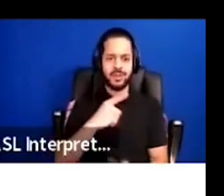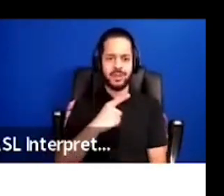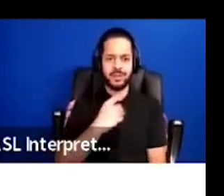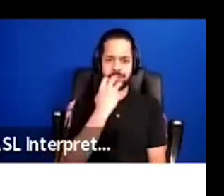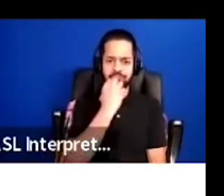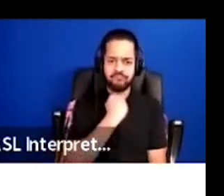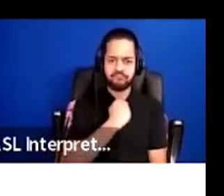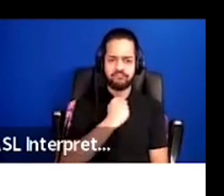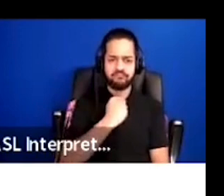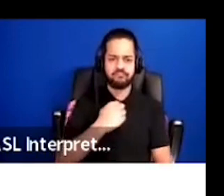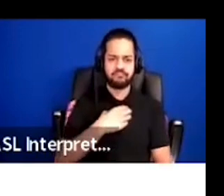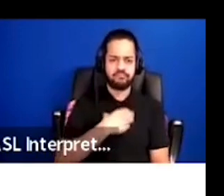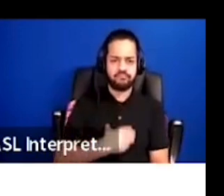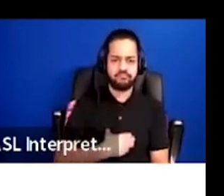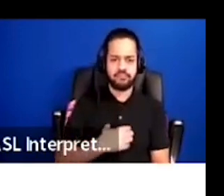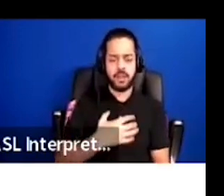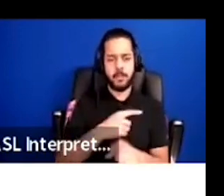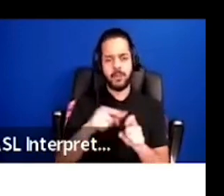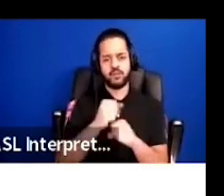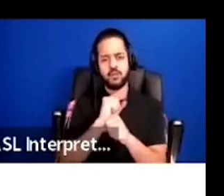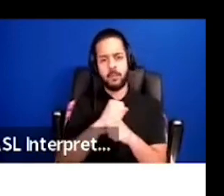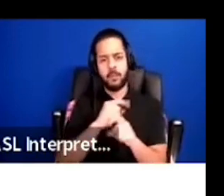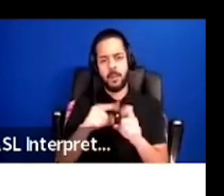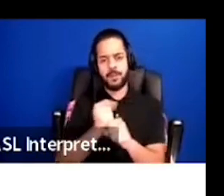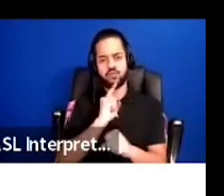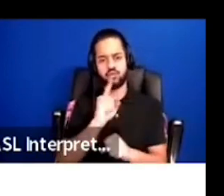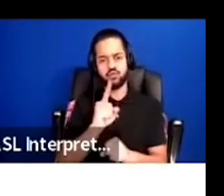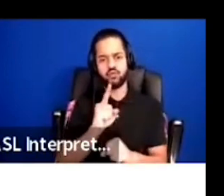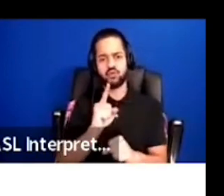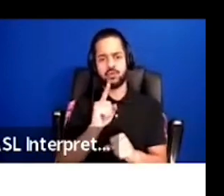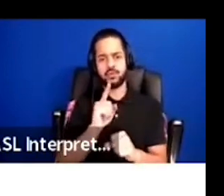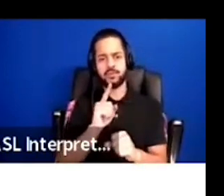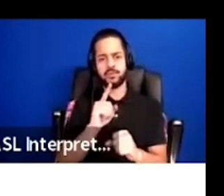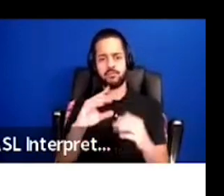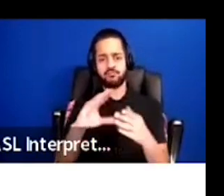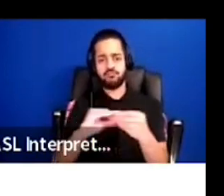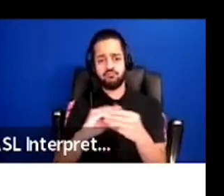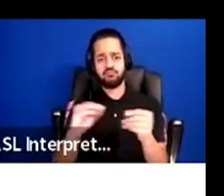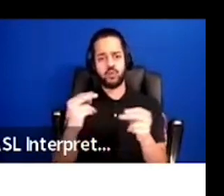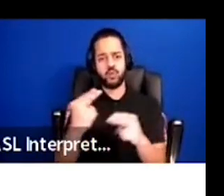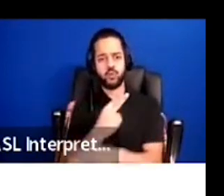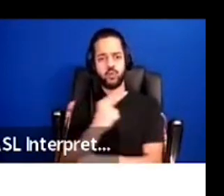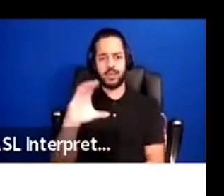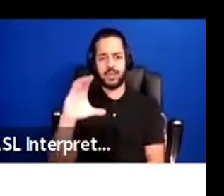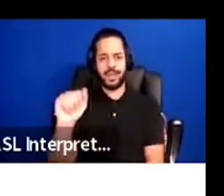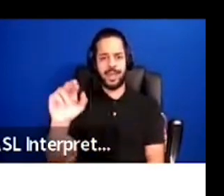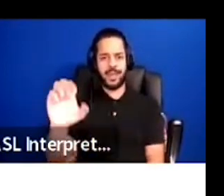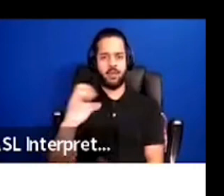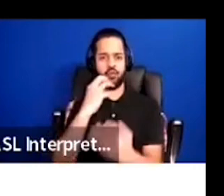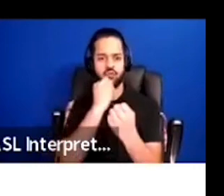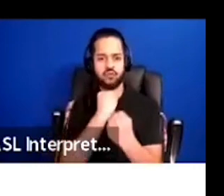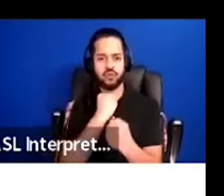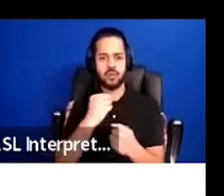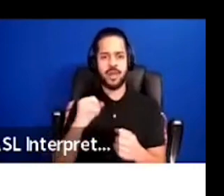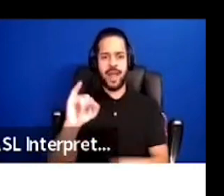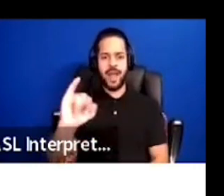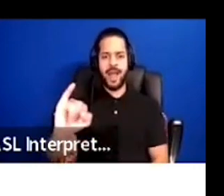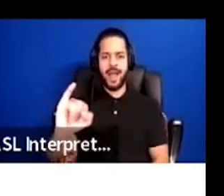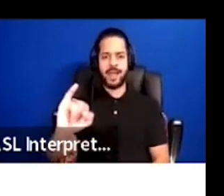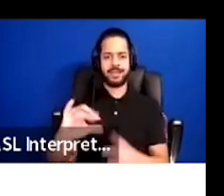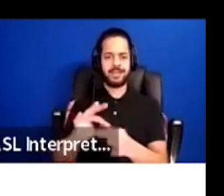sure we are speaking with care, using I statements. We would definitely want to listen